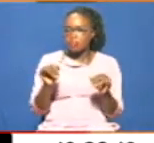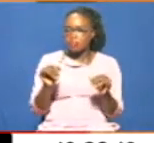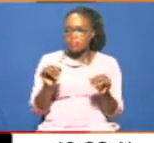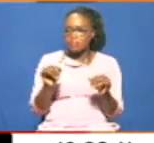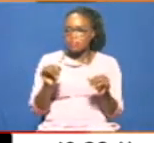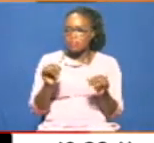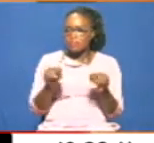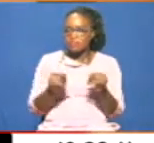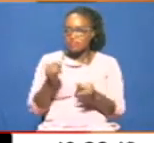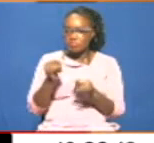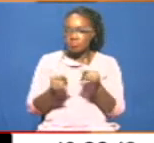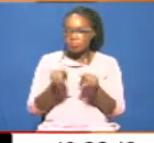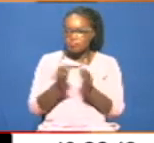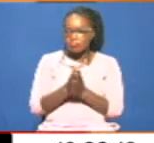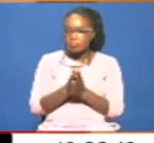of